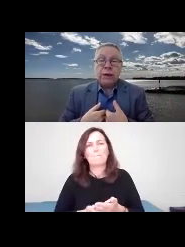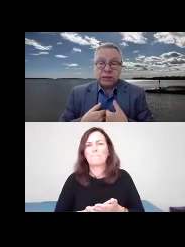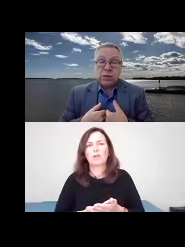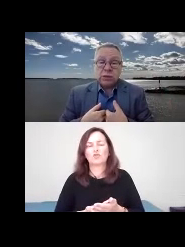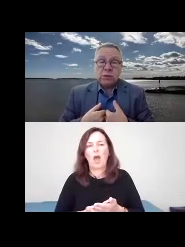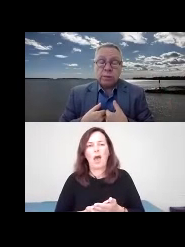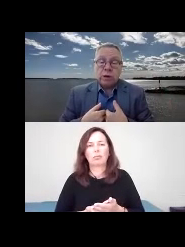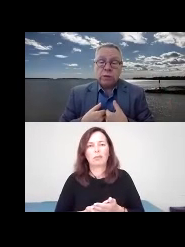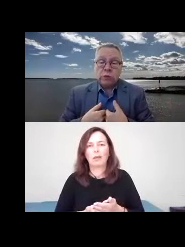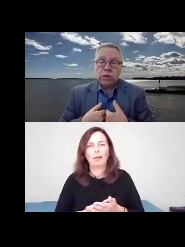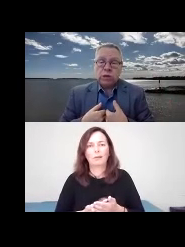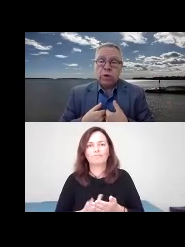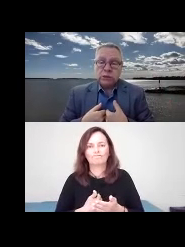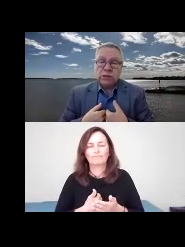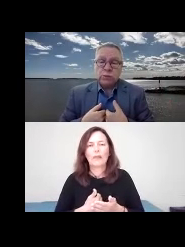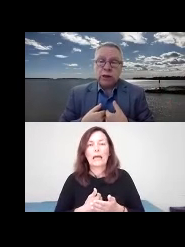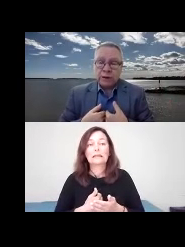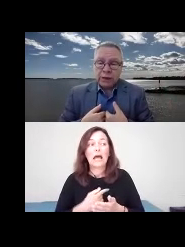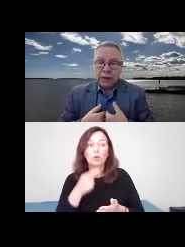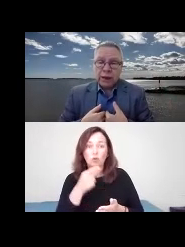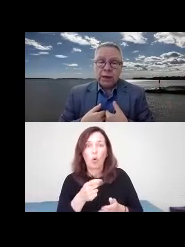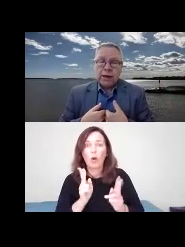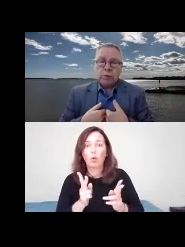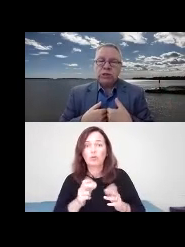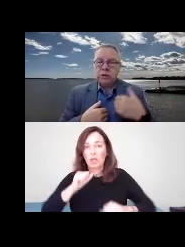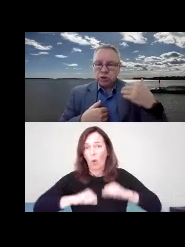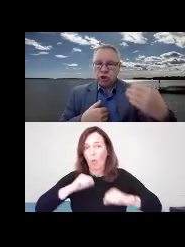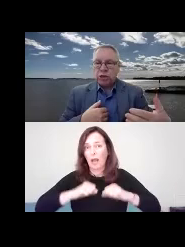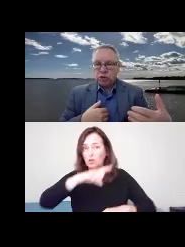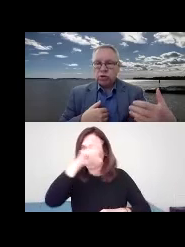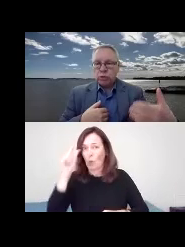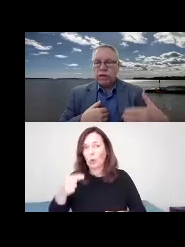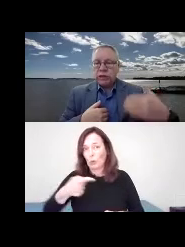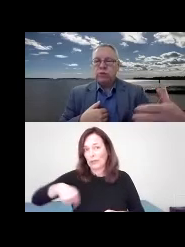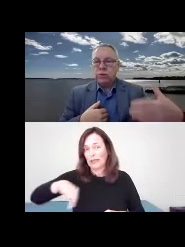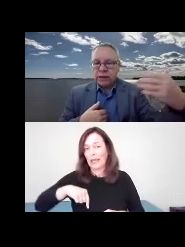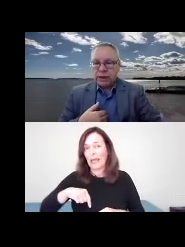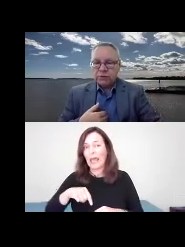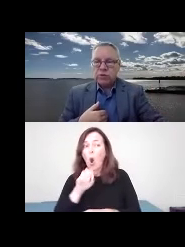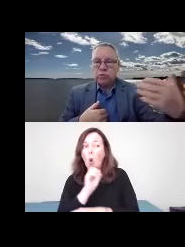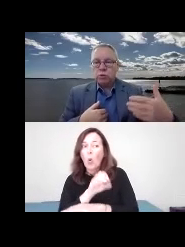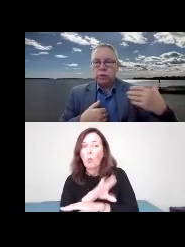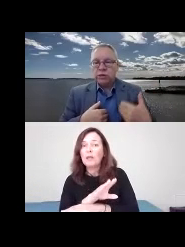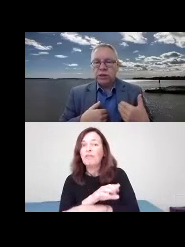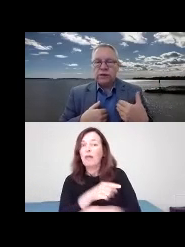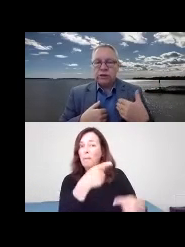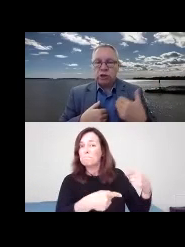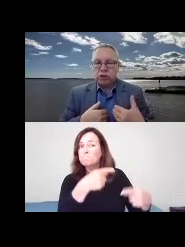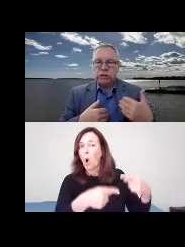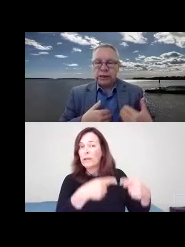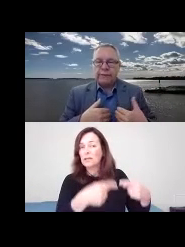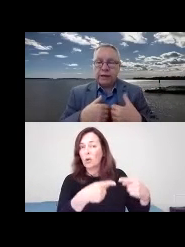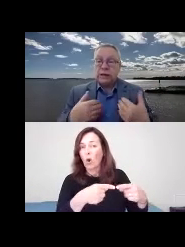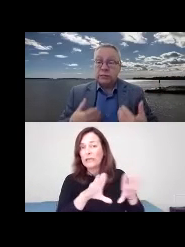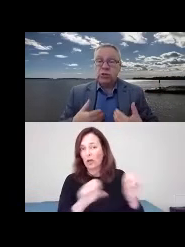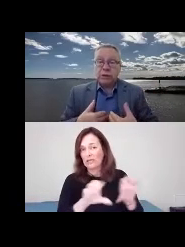really matters about which kind of policies we are having and which kind of change we need to really have. So we need to have the